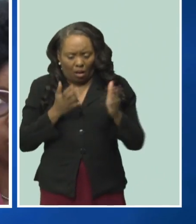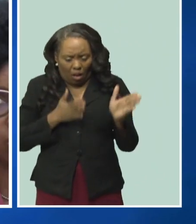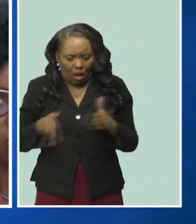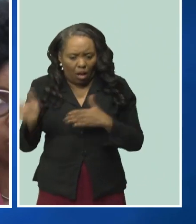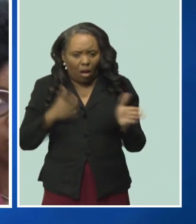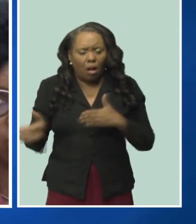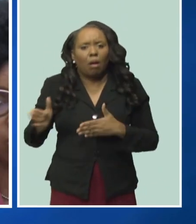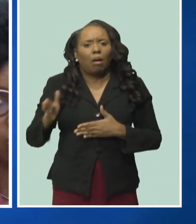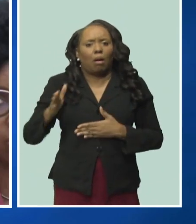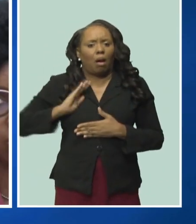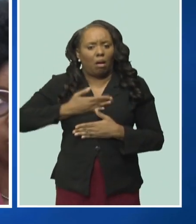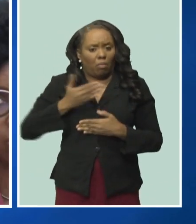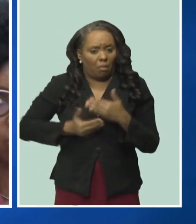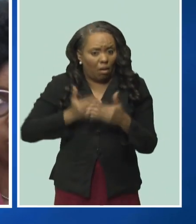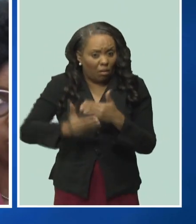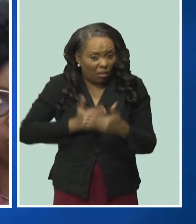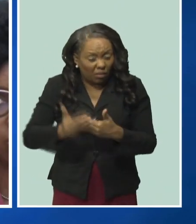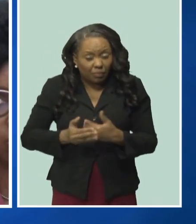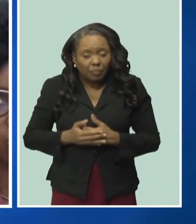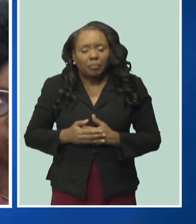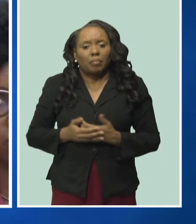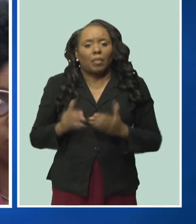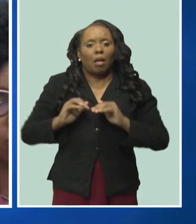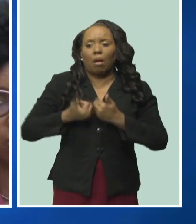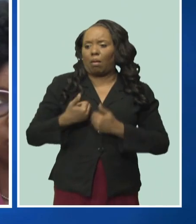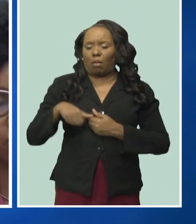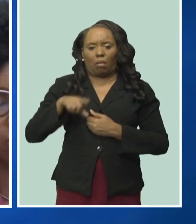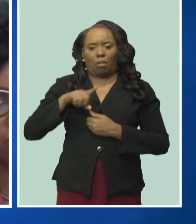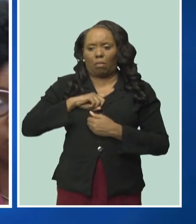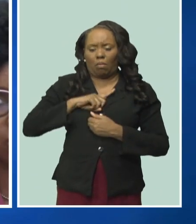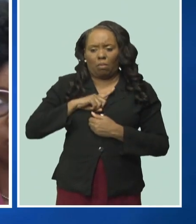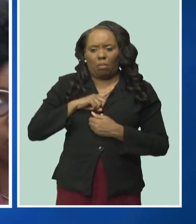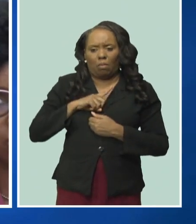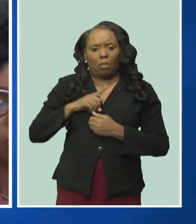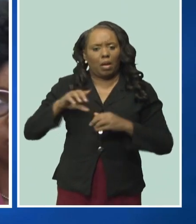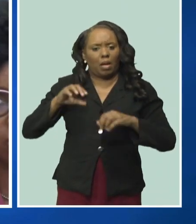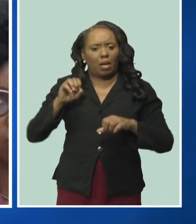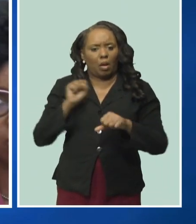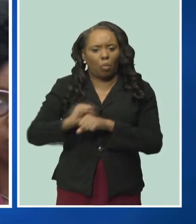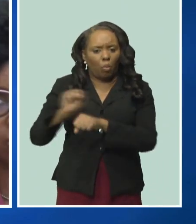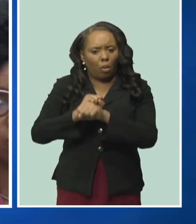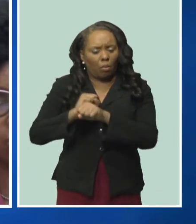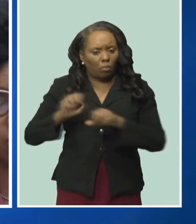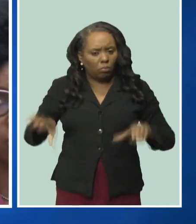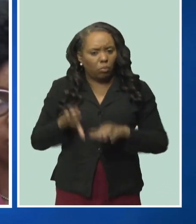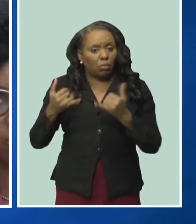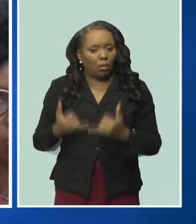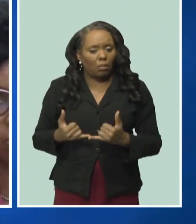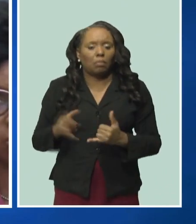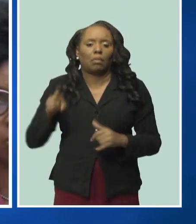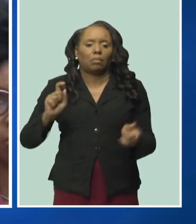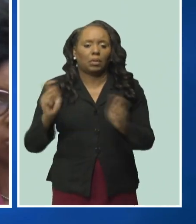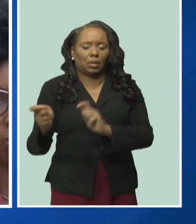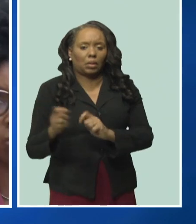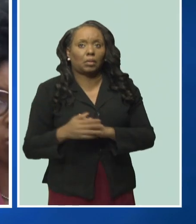utilize. The way we do things must change because we realize that going forward now,